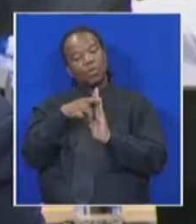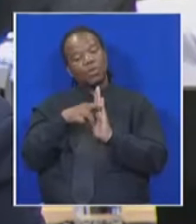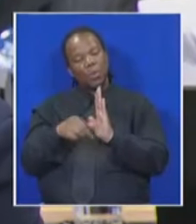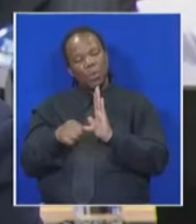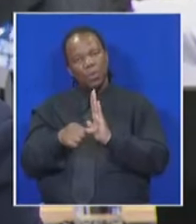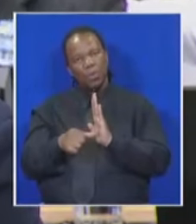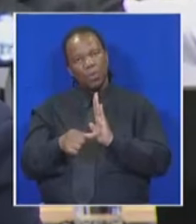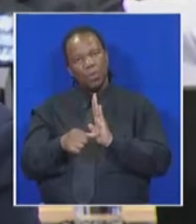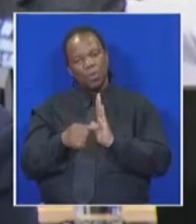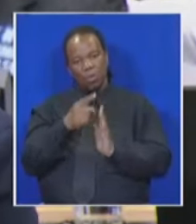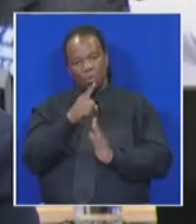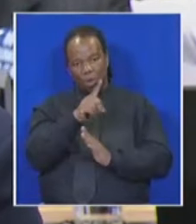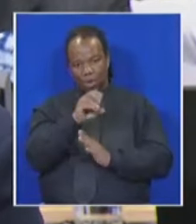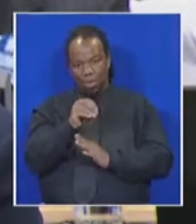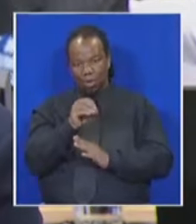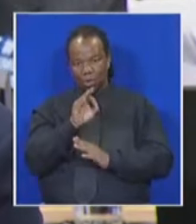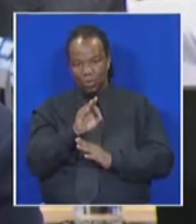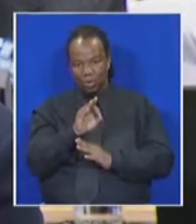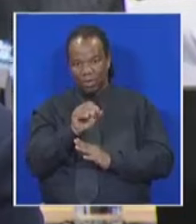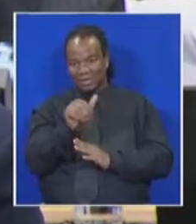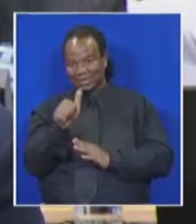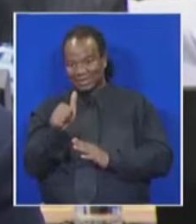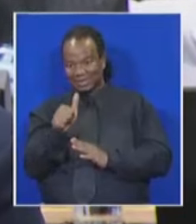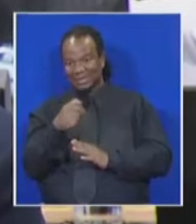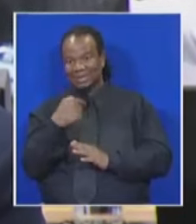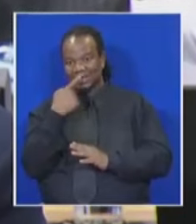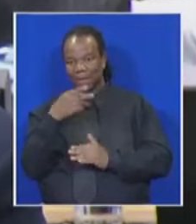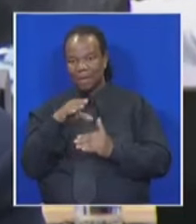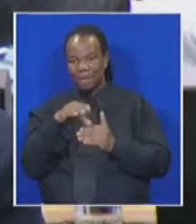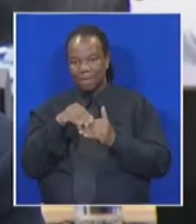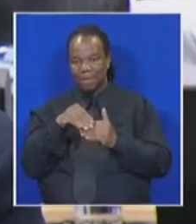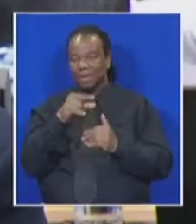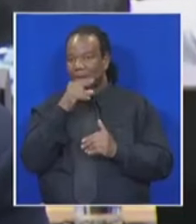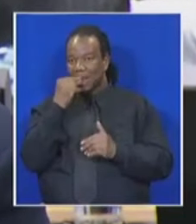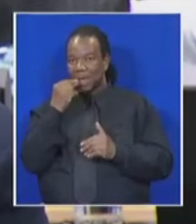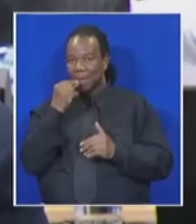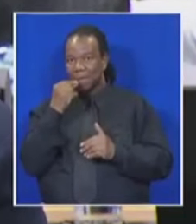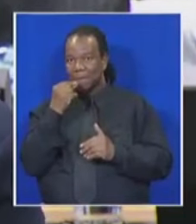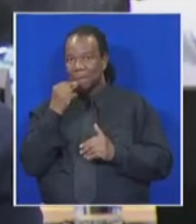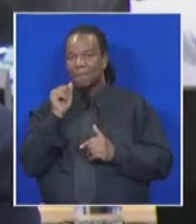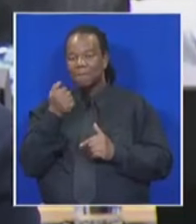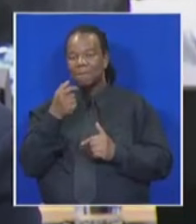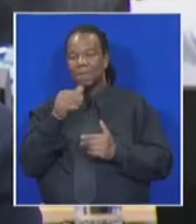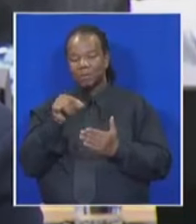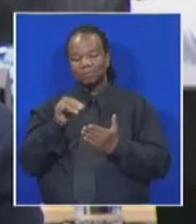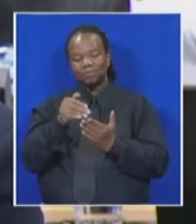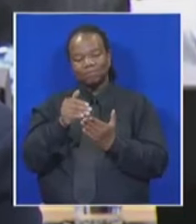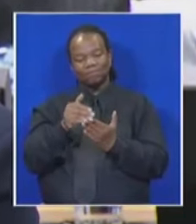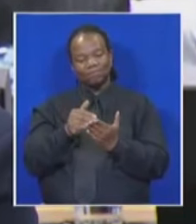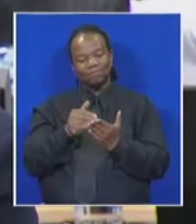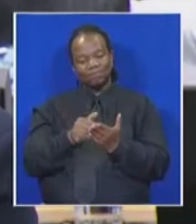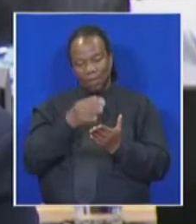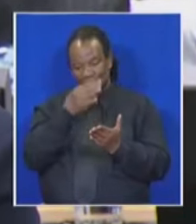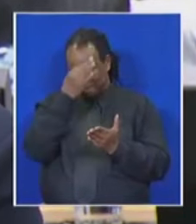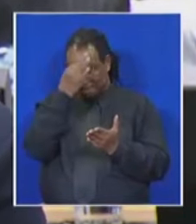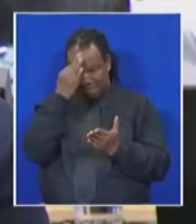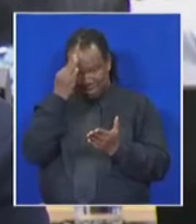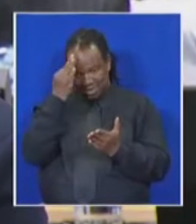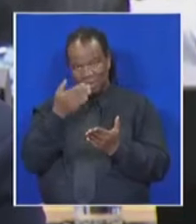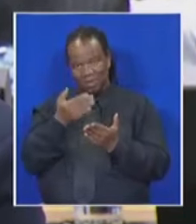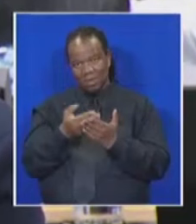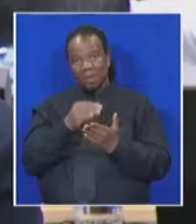at 103.6, it says members' names and votes must be printed in the minutes of proceedings. That precludes a